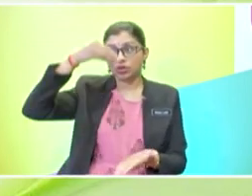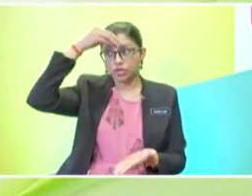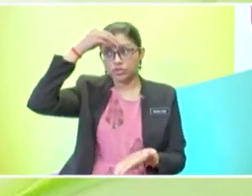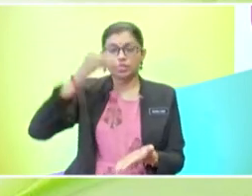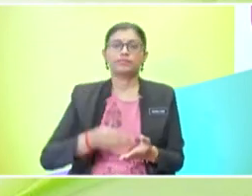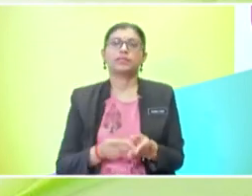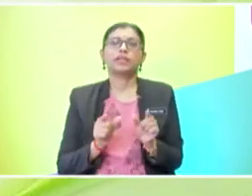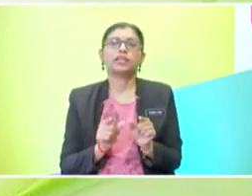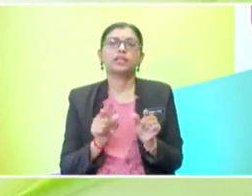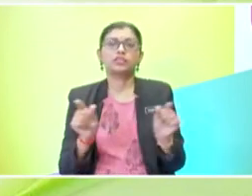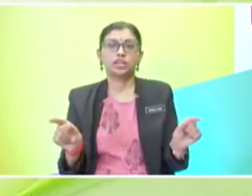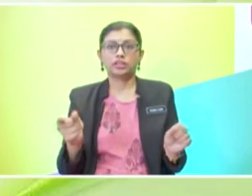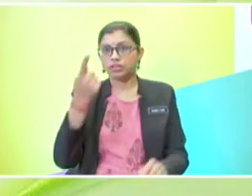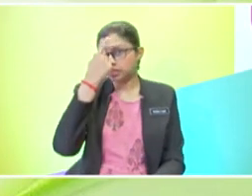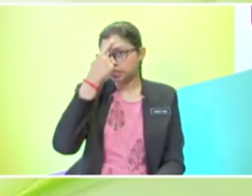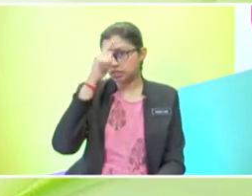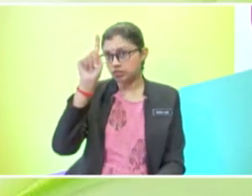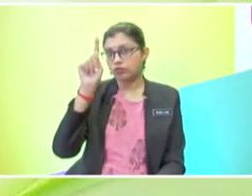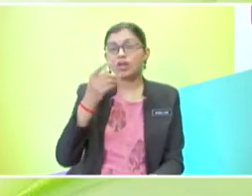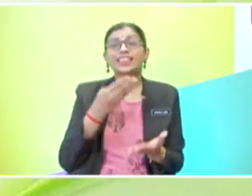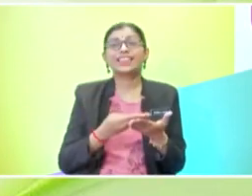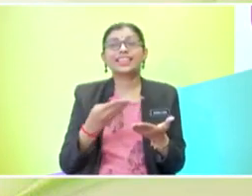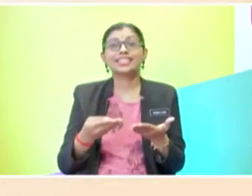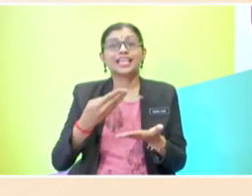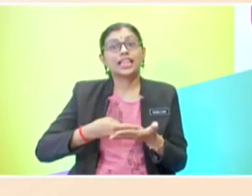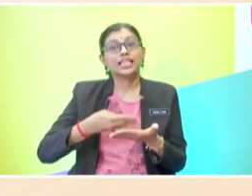what I say, for the properties. Yes. Okay? Okay, now.